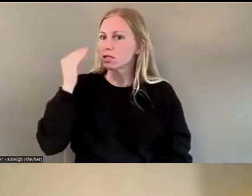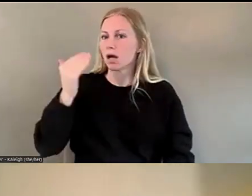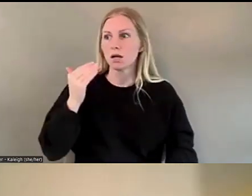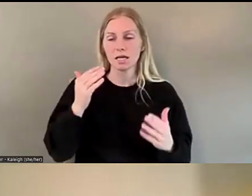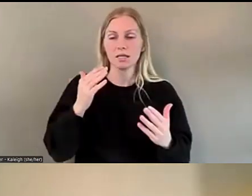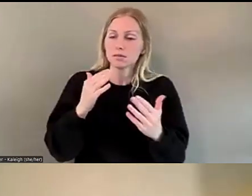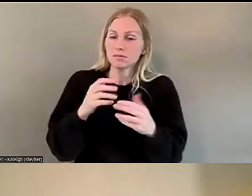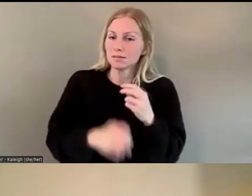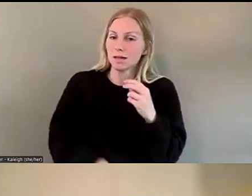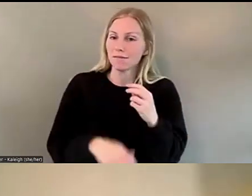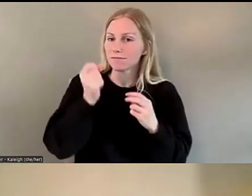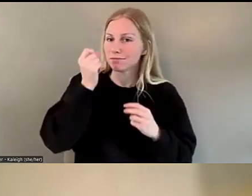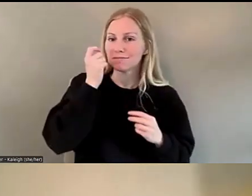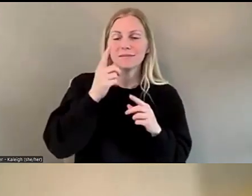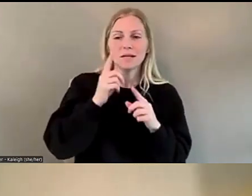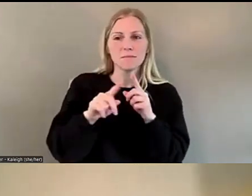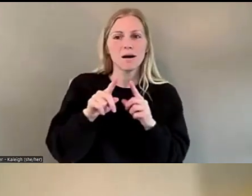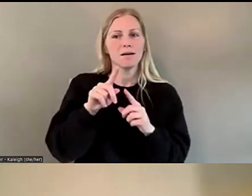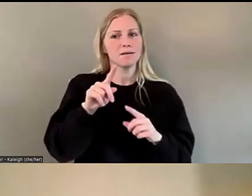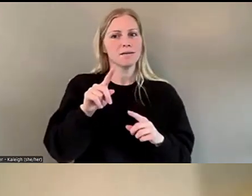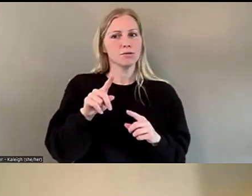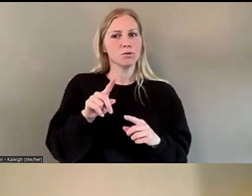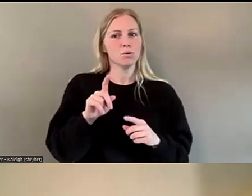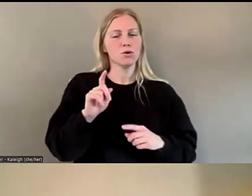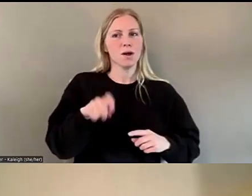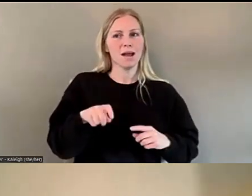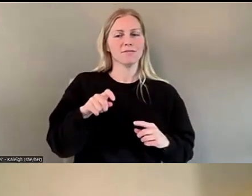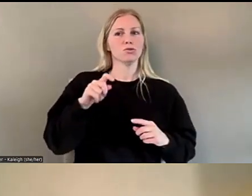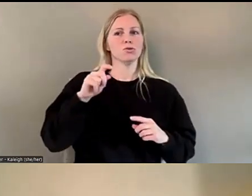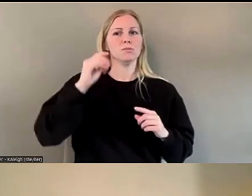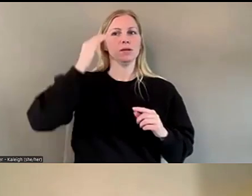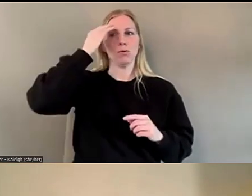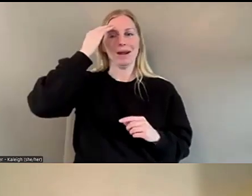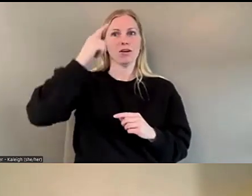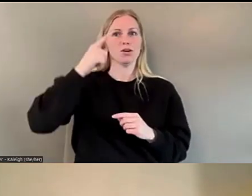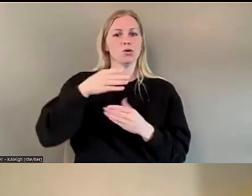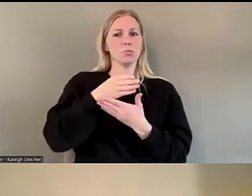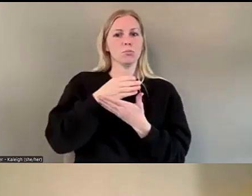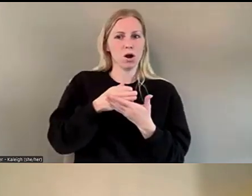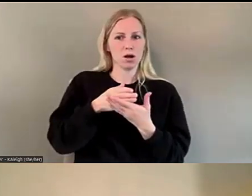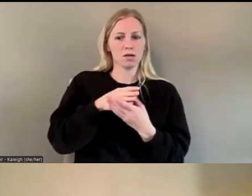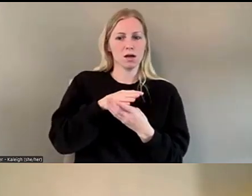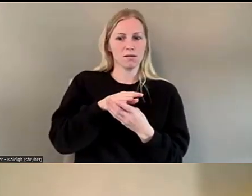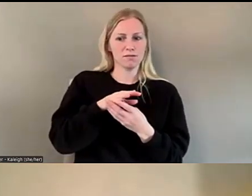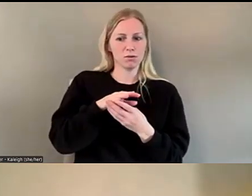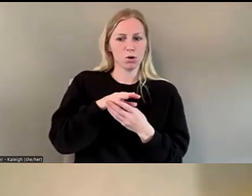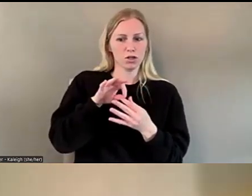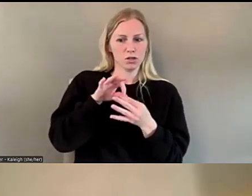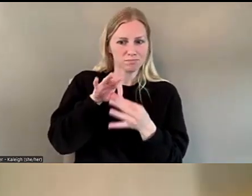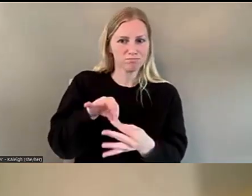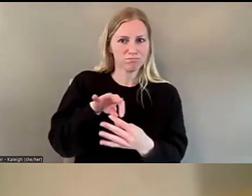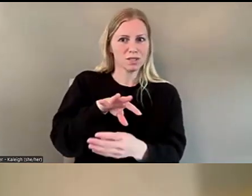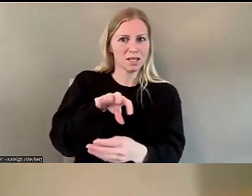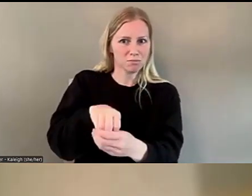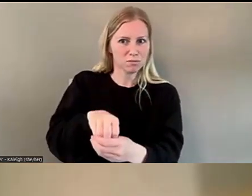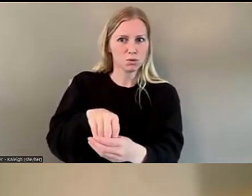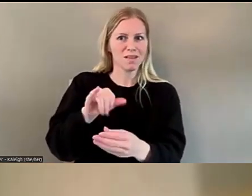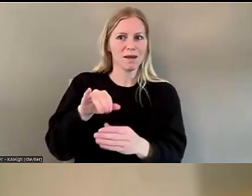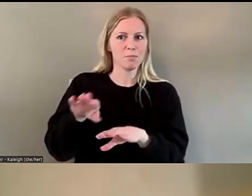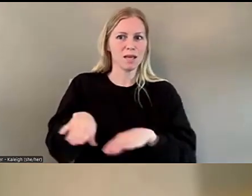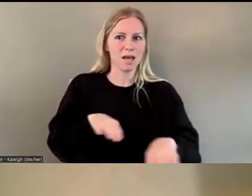need to understand that you're part of a behavioral and, a series of behaviors between you and a child.